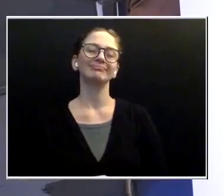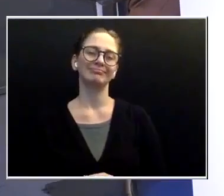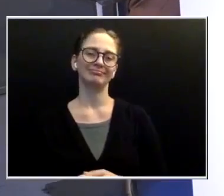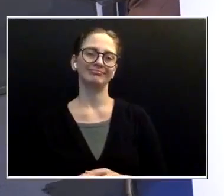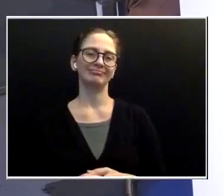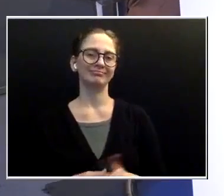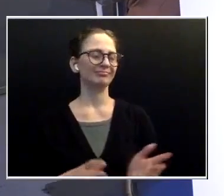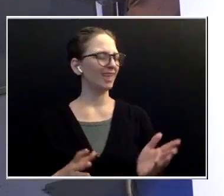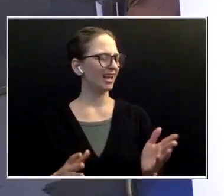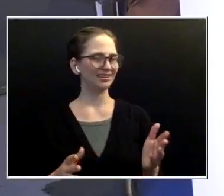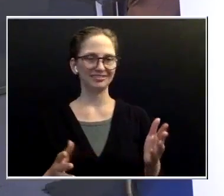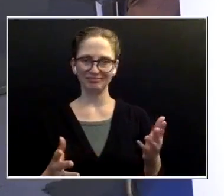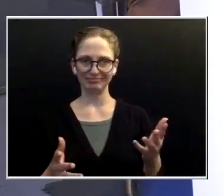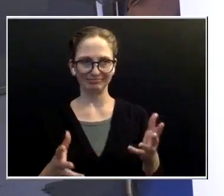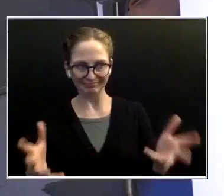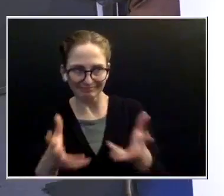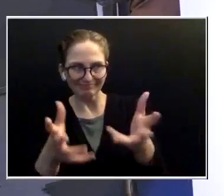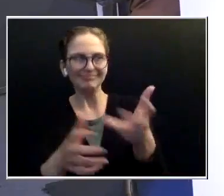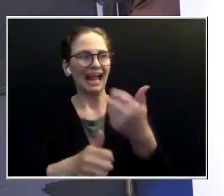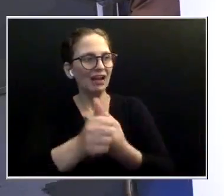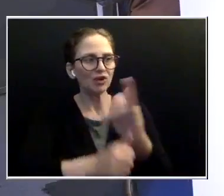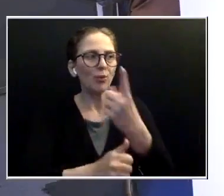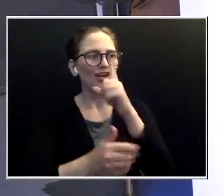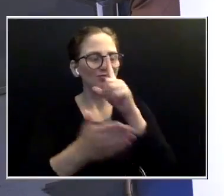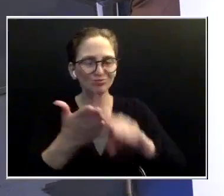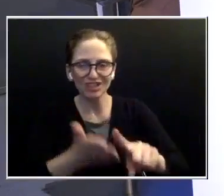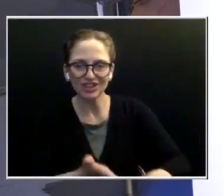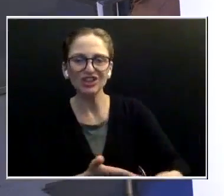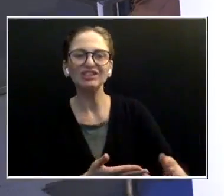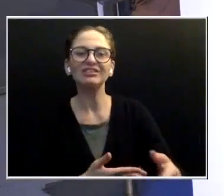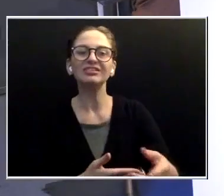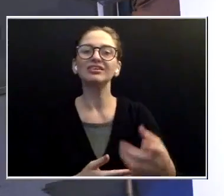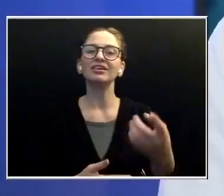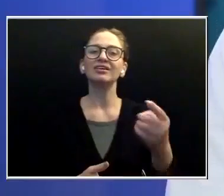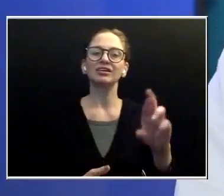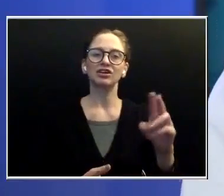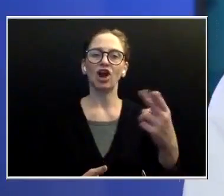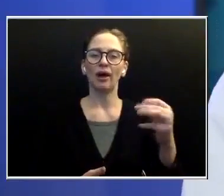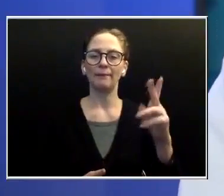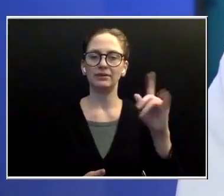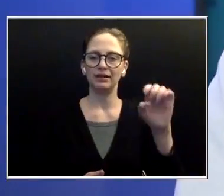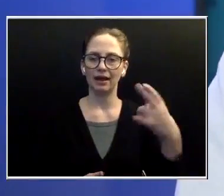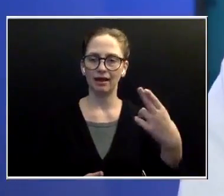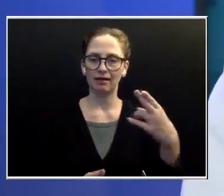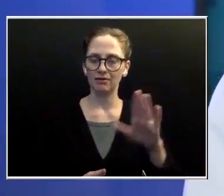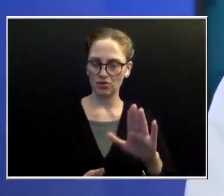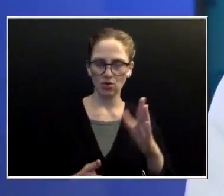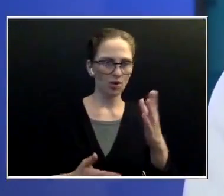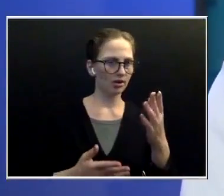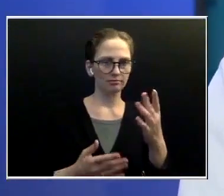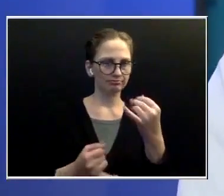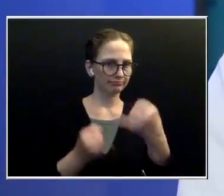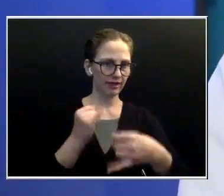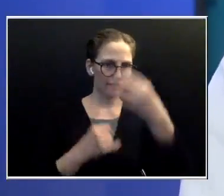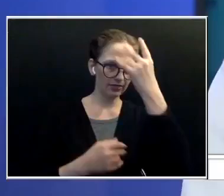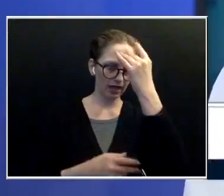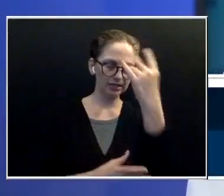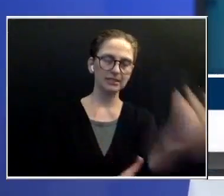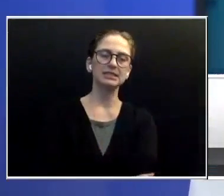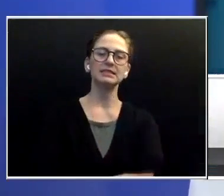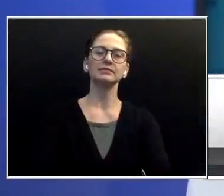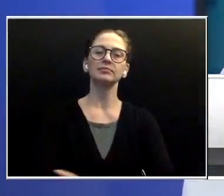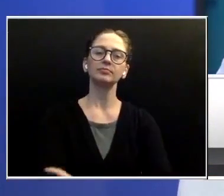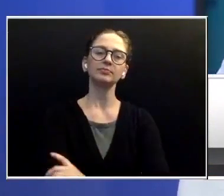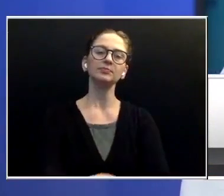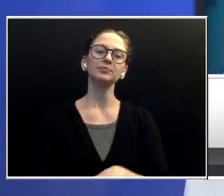yourself and ask all the questions. Dr. Hamda, what's the big takeaway? So, I want to say actually C. diff is definitely in